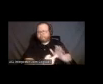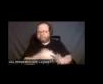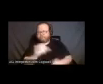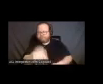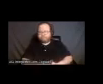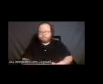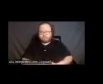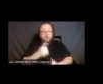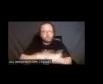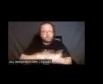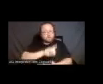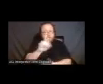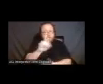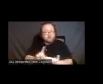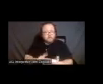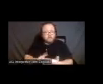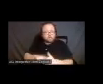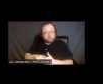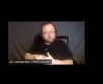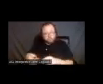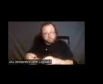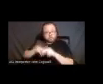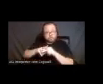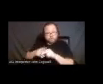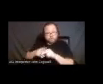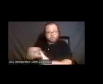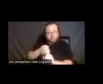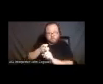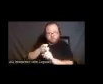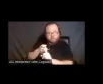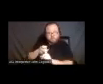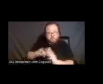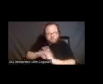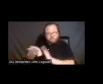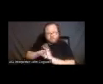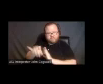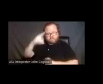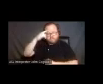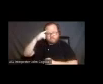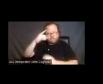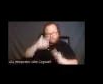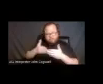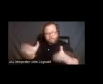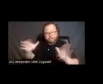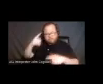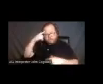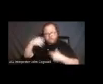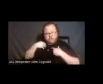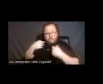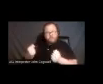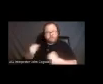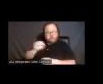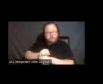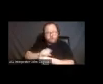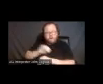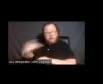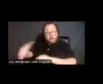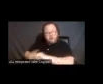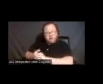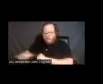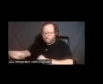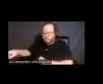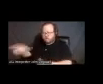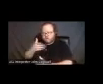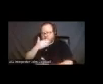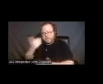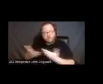WET was designed to address the recruitment, retention, and development of the public mental health workforce and to help allied professions better serve people